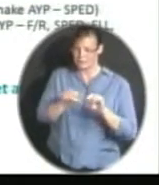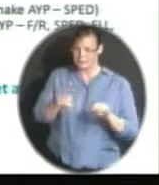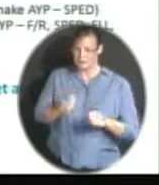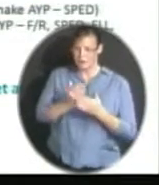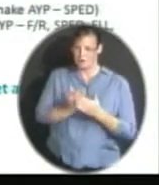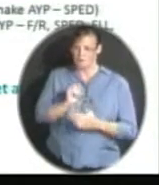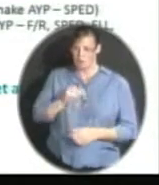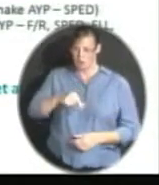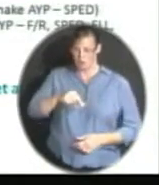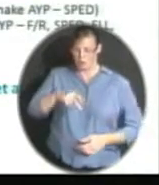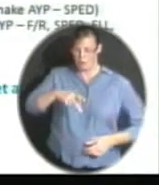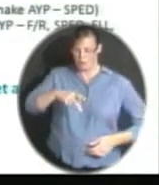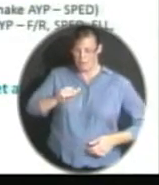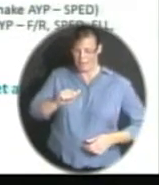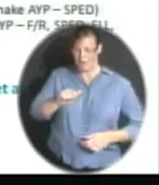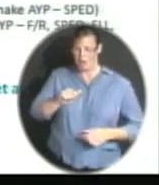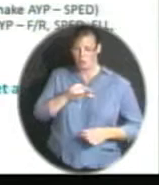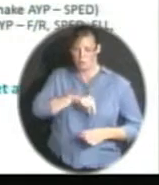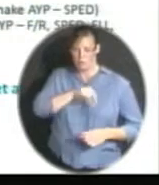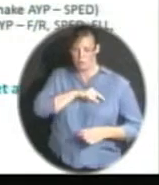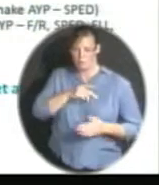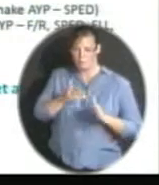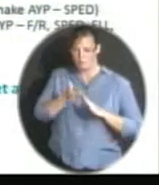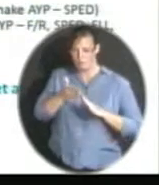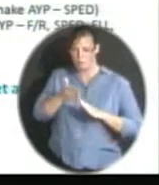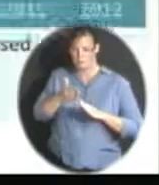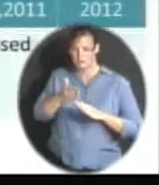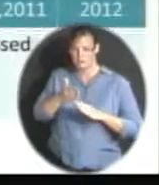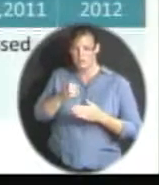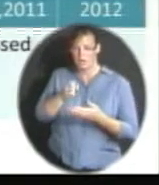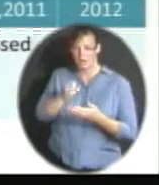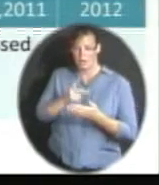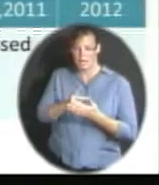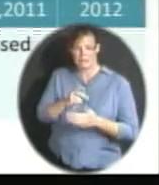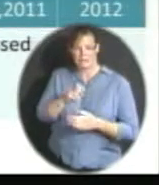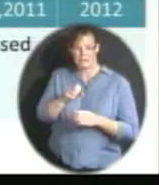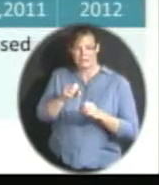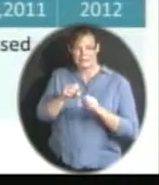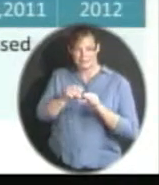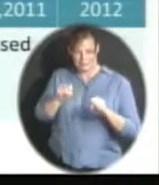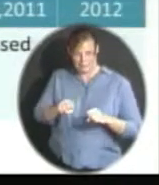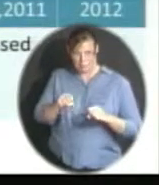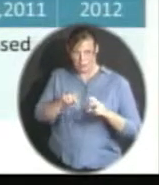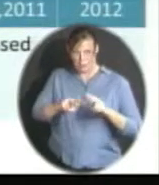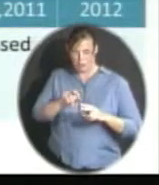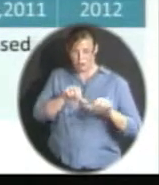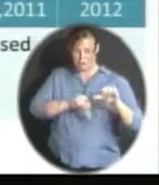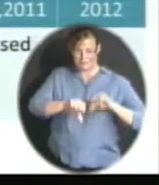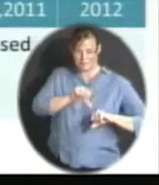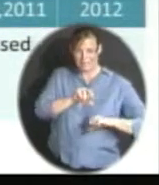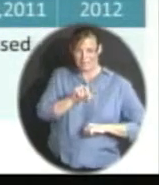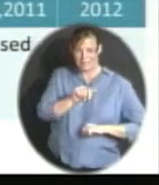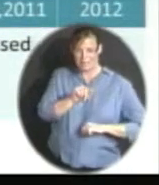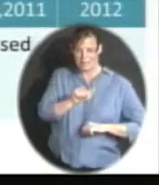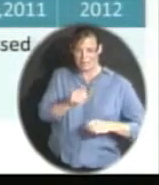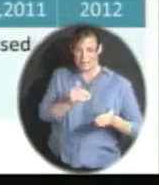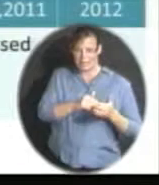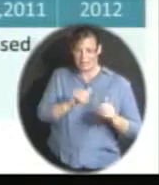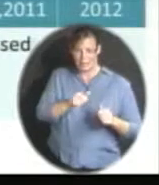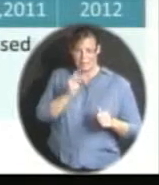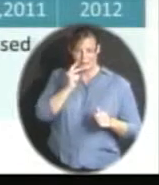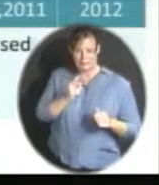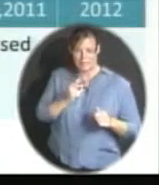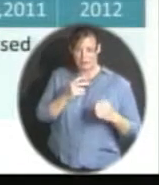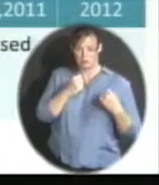our QPA, or our Quality Performance Accreditation system, which as we look at our science data, again, we can see